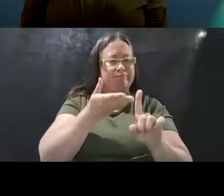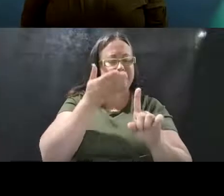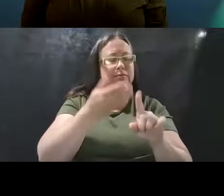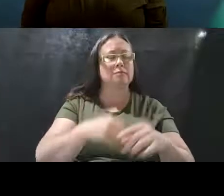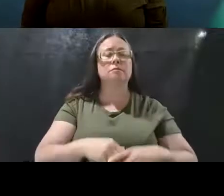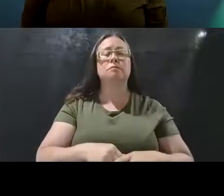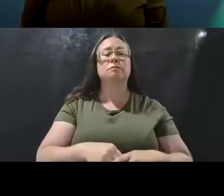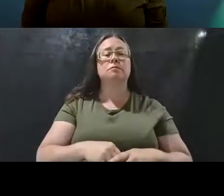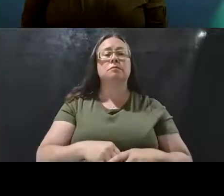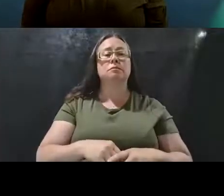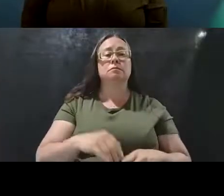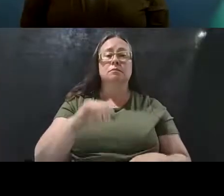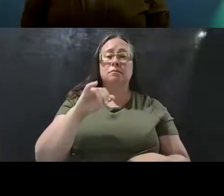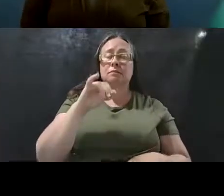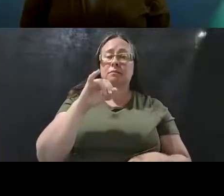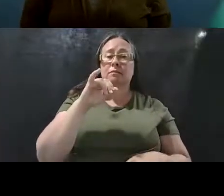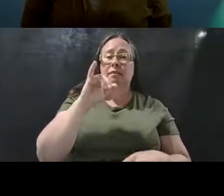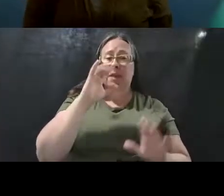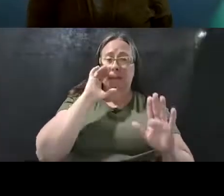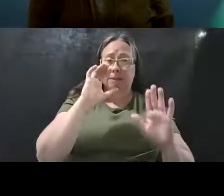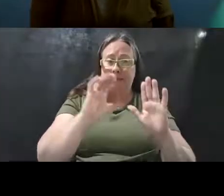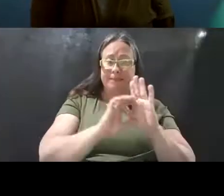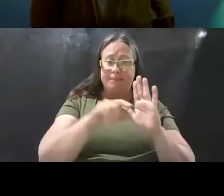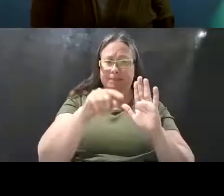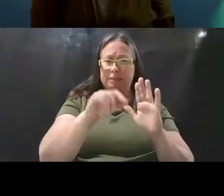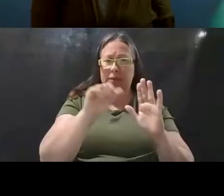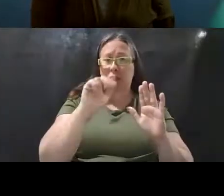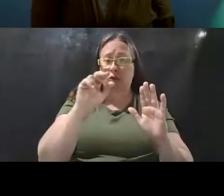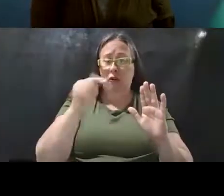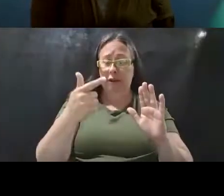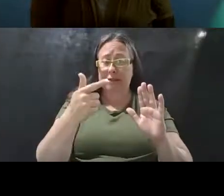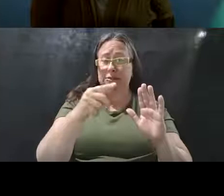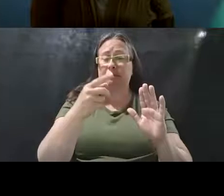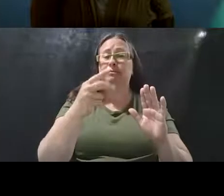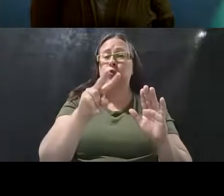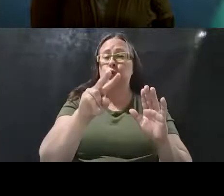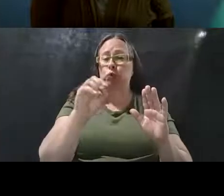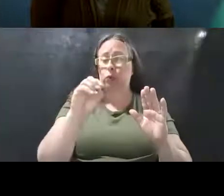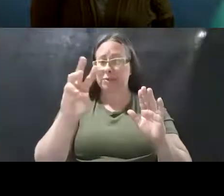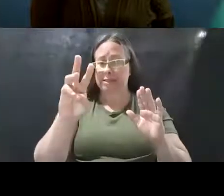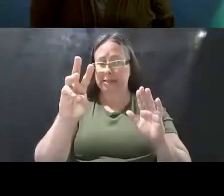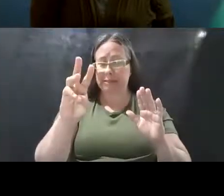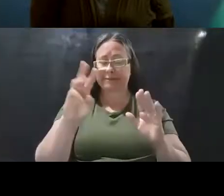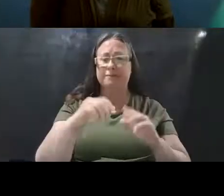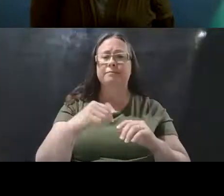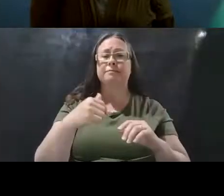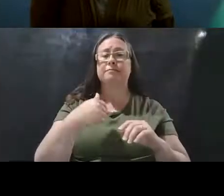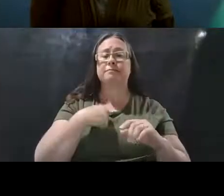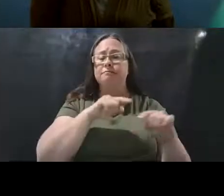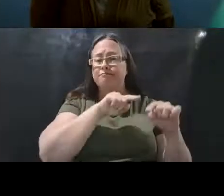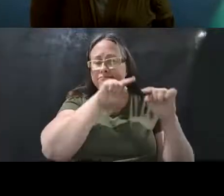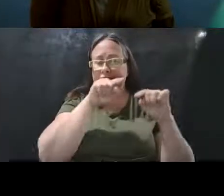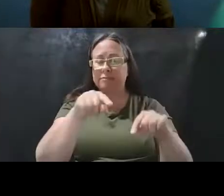So this was actually in August of 2006. I came up for a